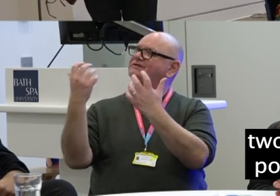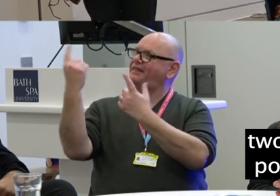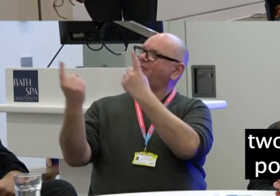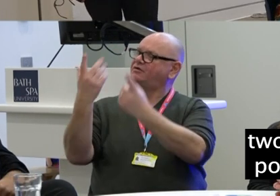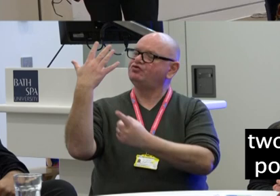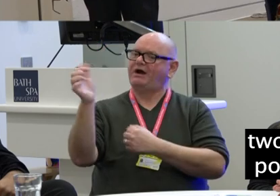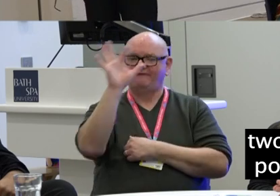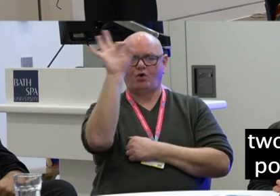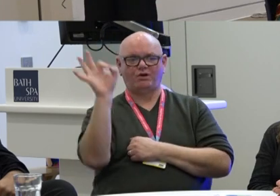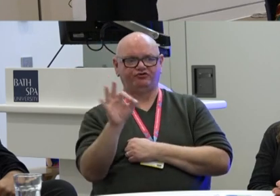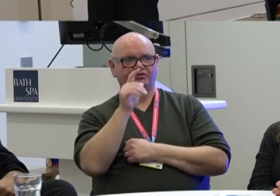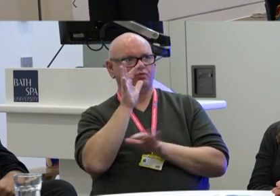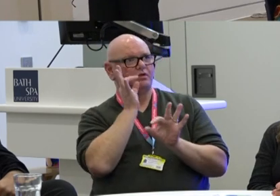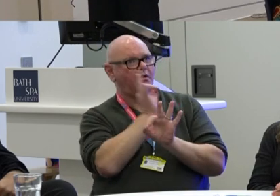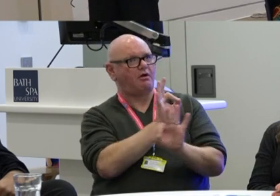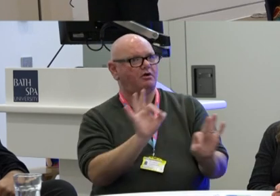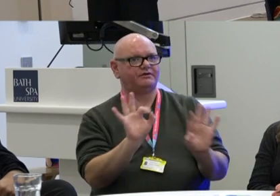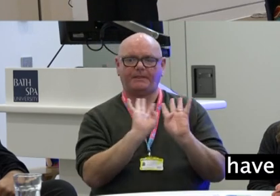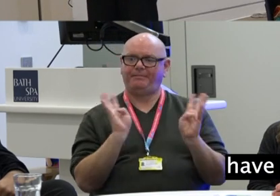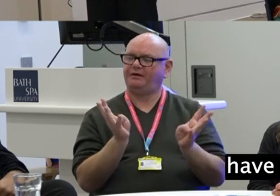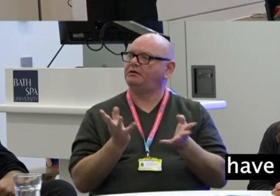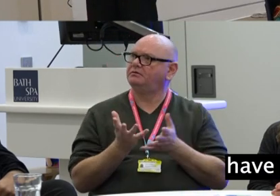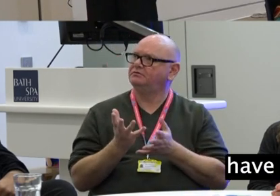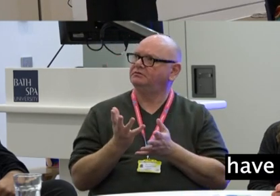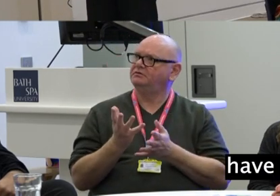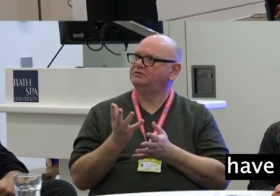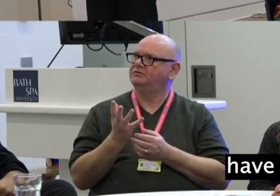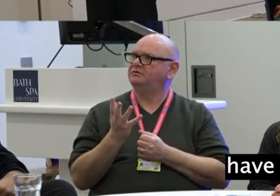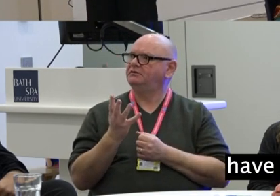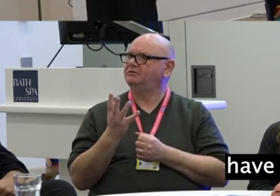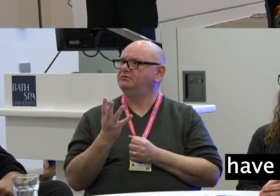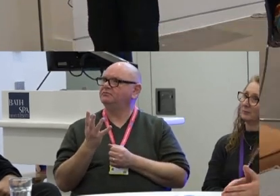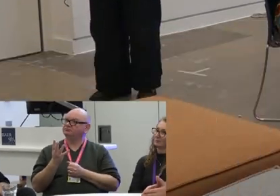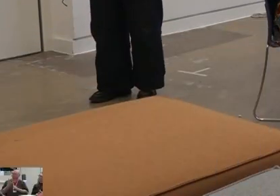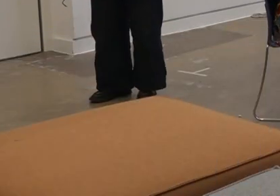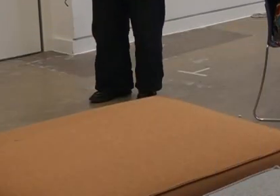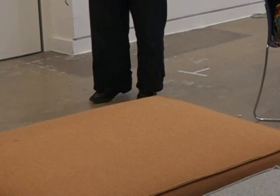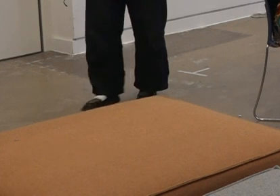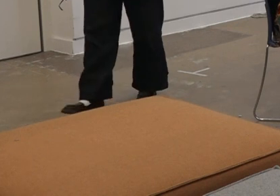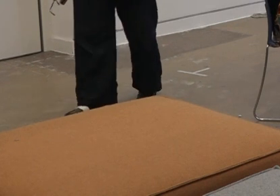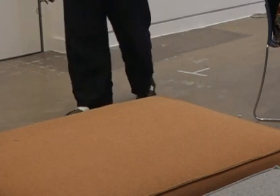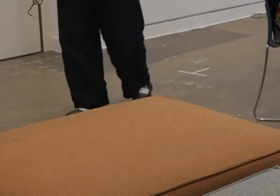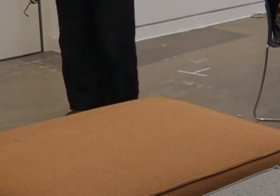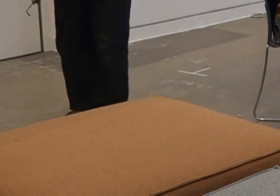question to the panel. Have you landed on a good question?